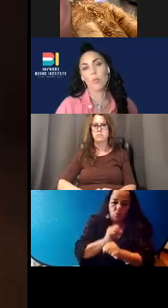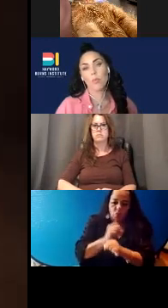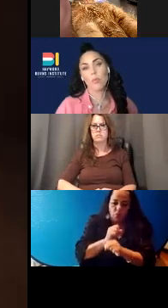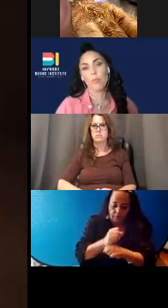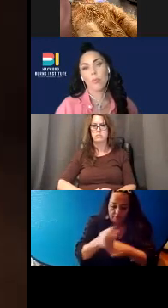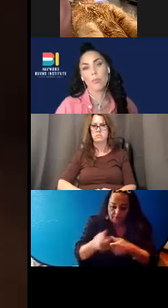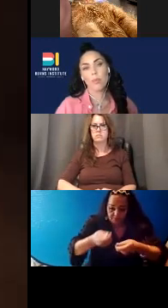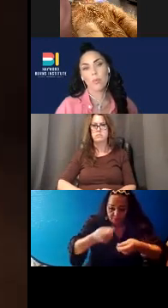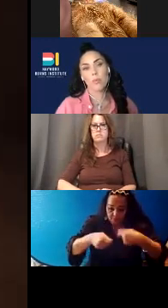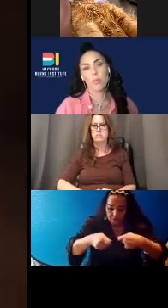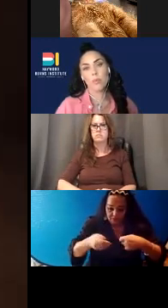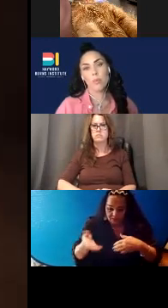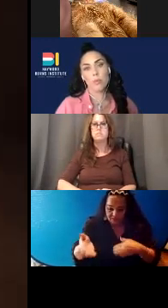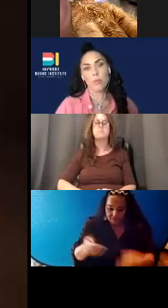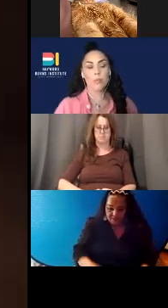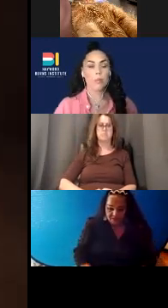slide.